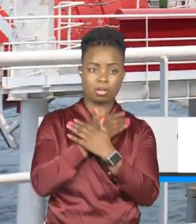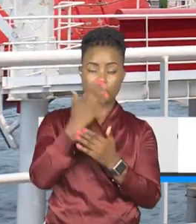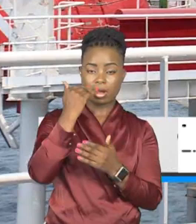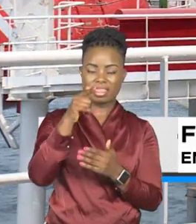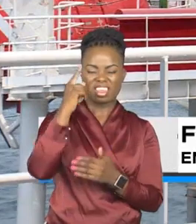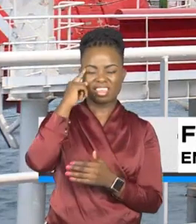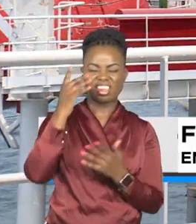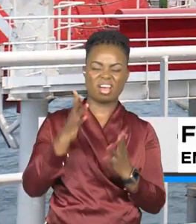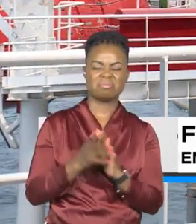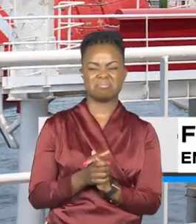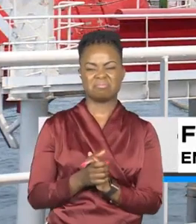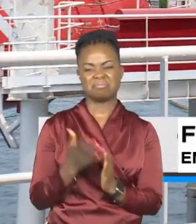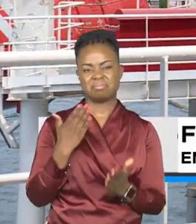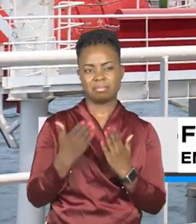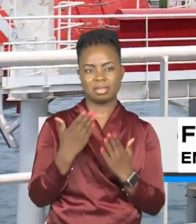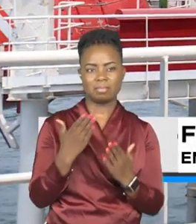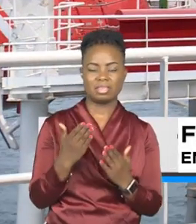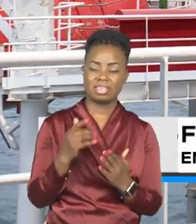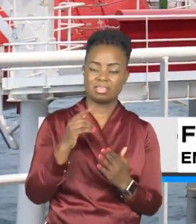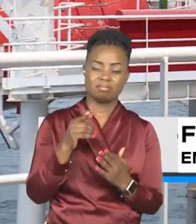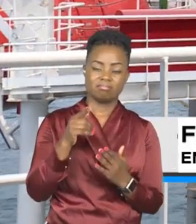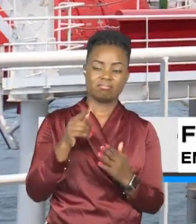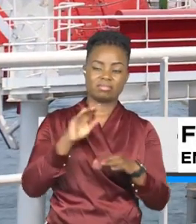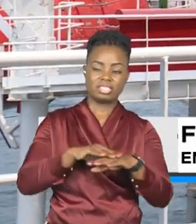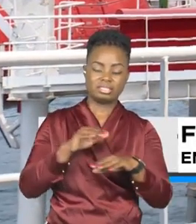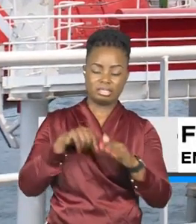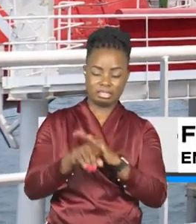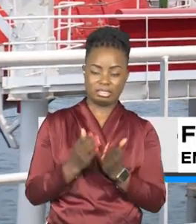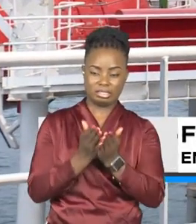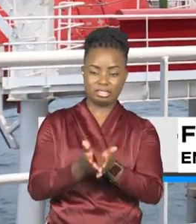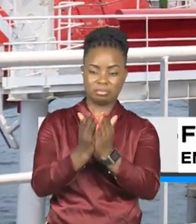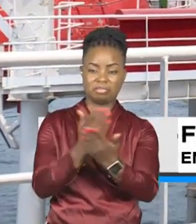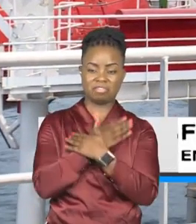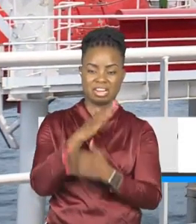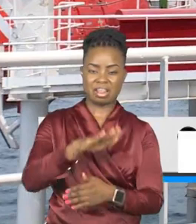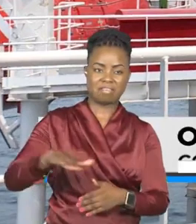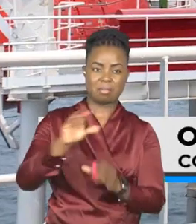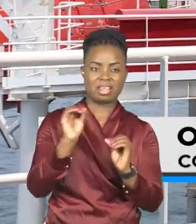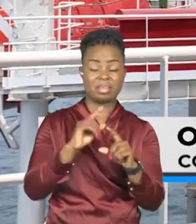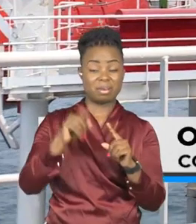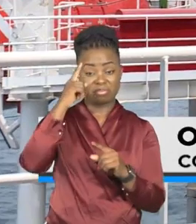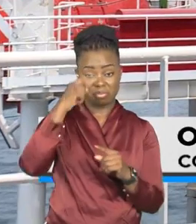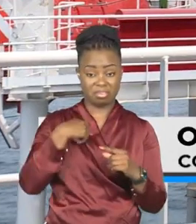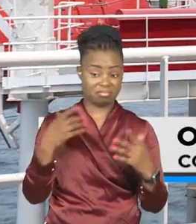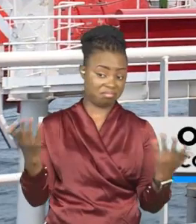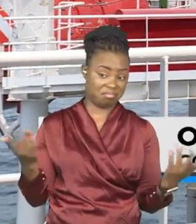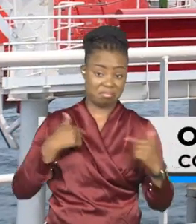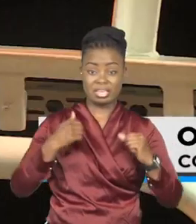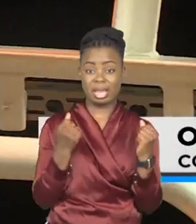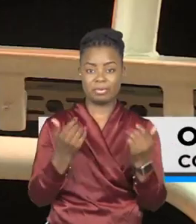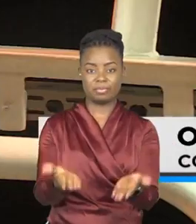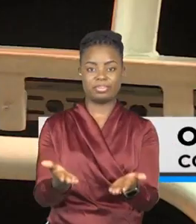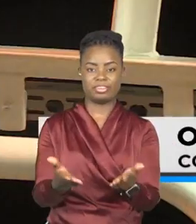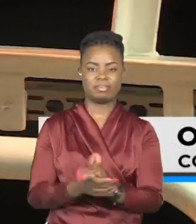oh, maybe the offshore environment is not women friendly and so on. But I'm here and I'm really happy to be